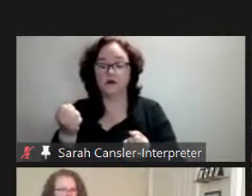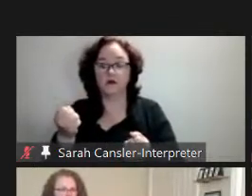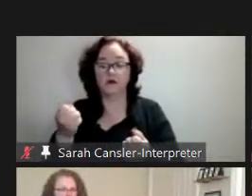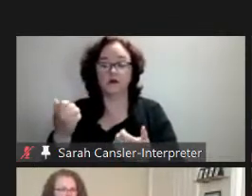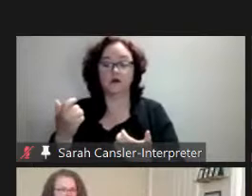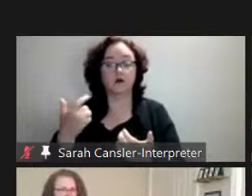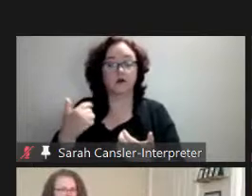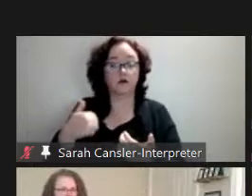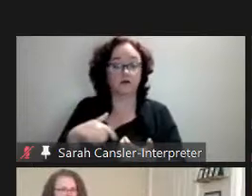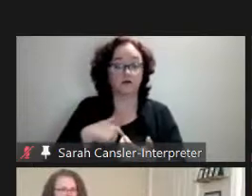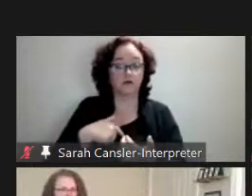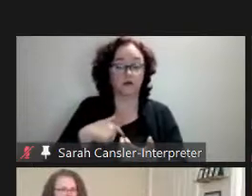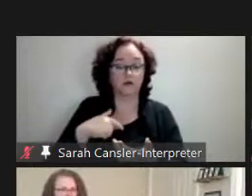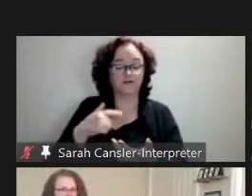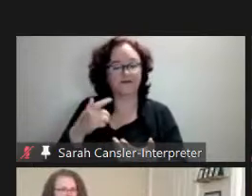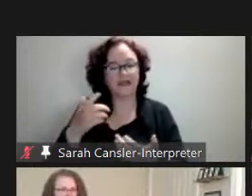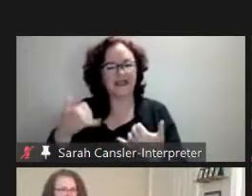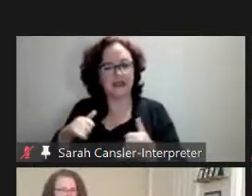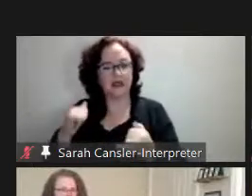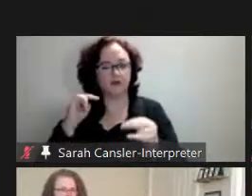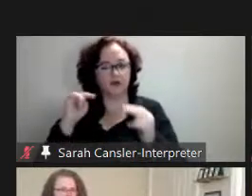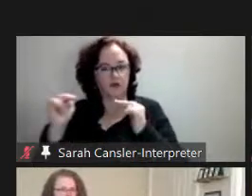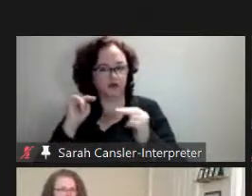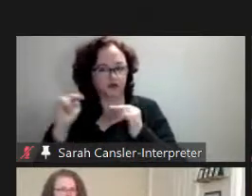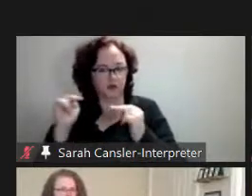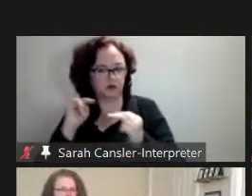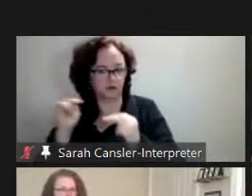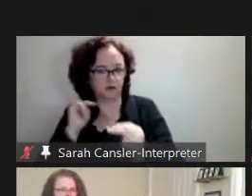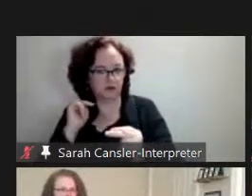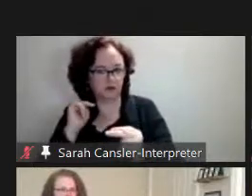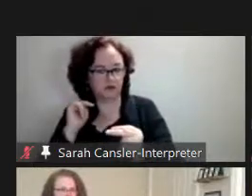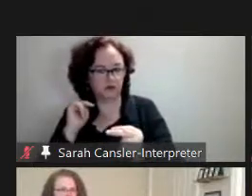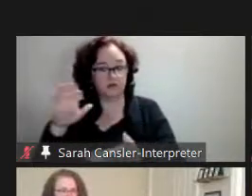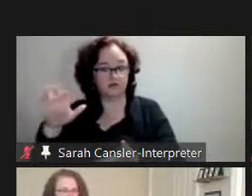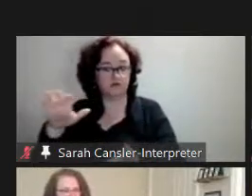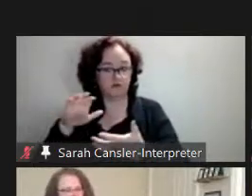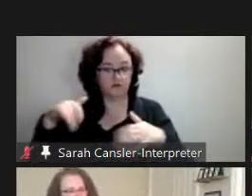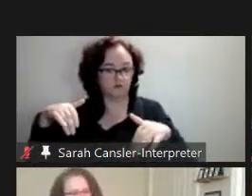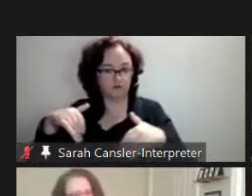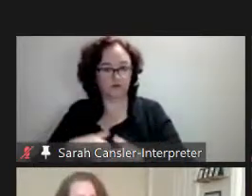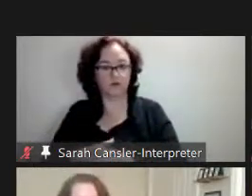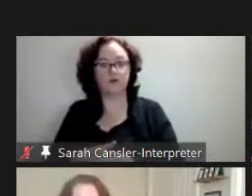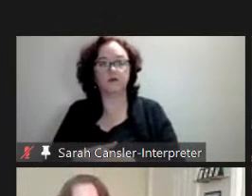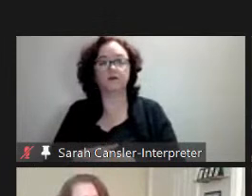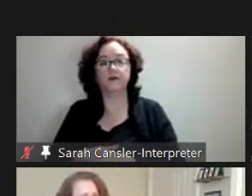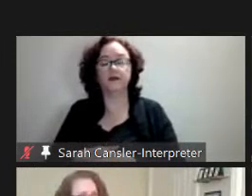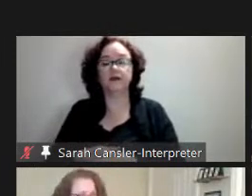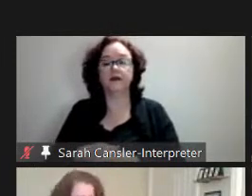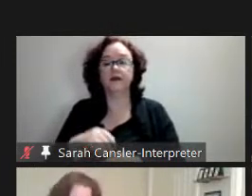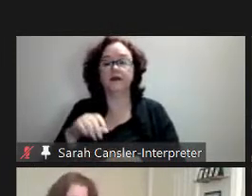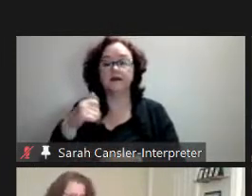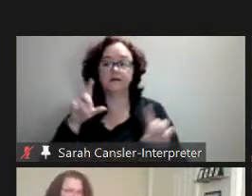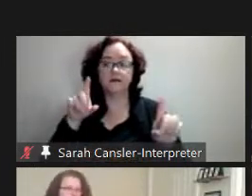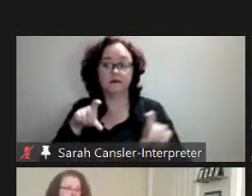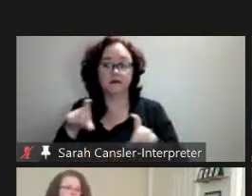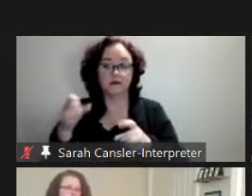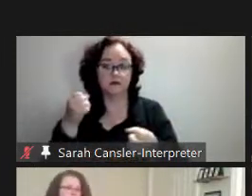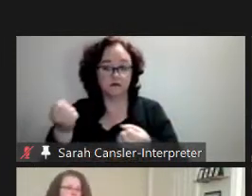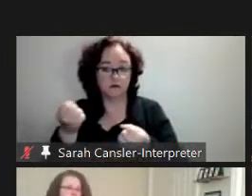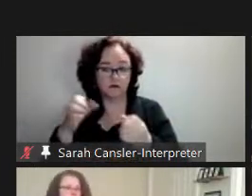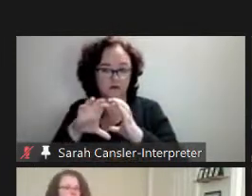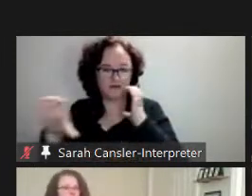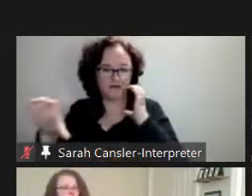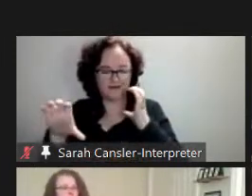they're under negotiation right now. The 10 prototype cars, we've been operating those